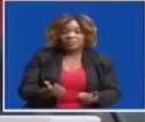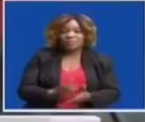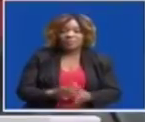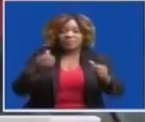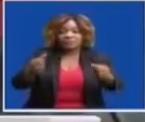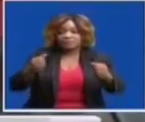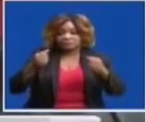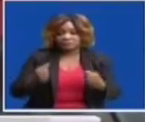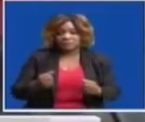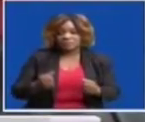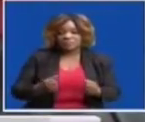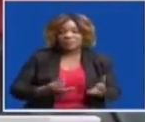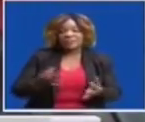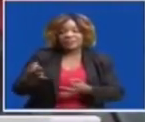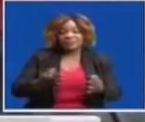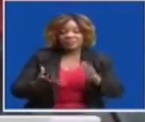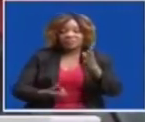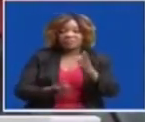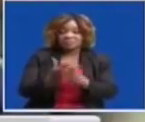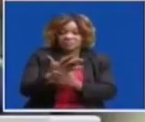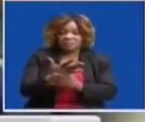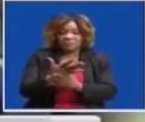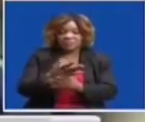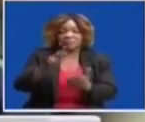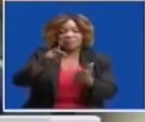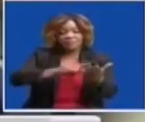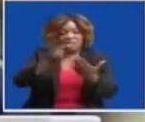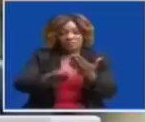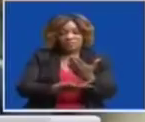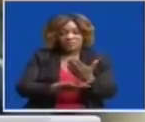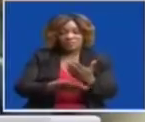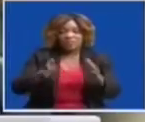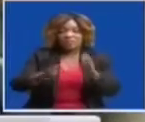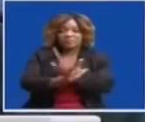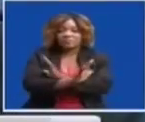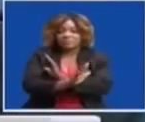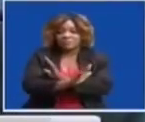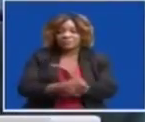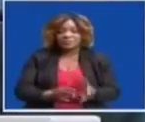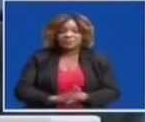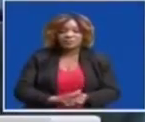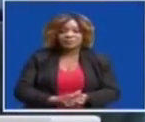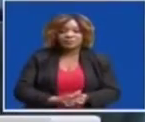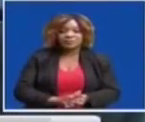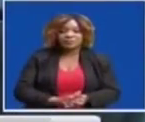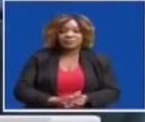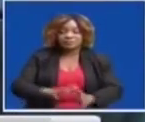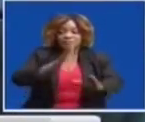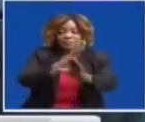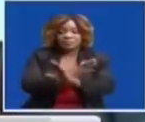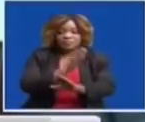but facilitate the growth and development agenda of our both countries. Zambia has